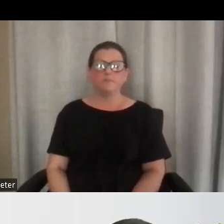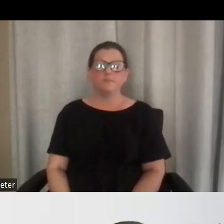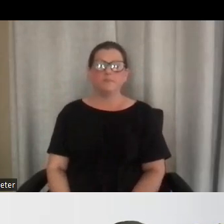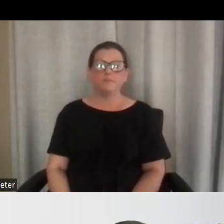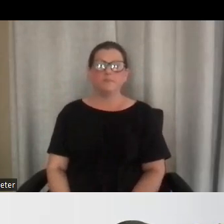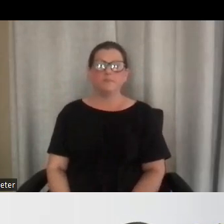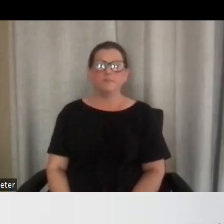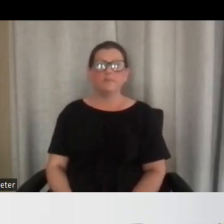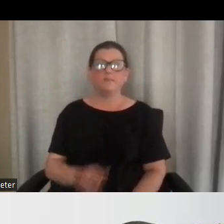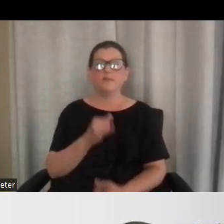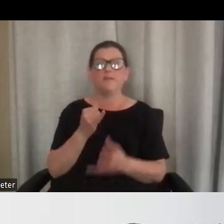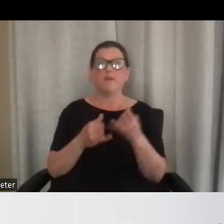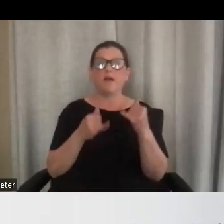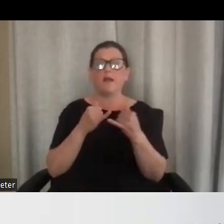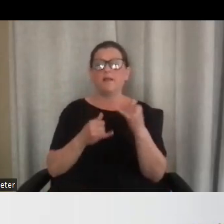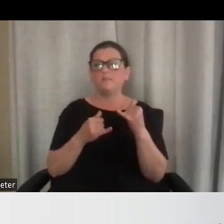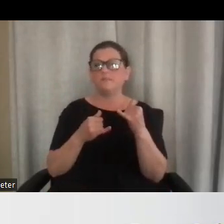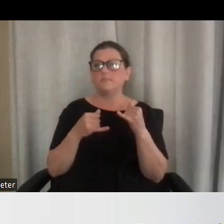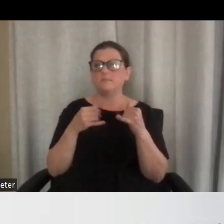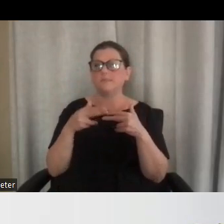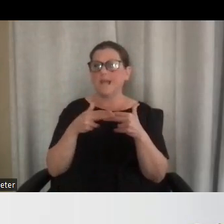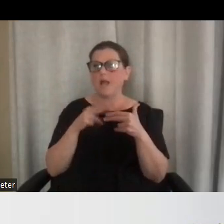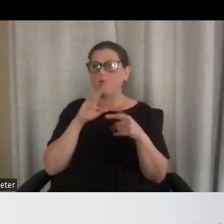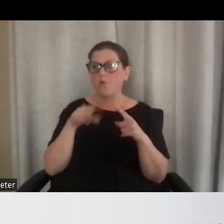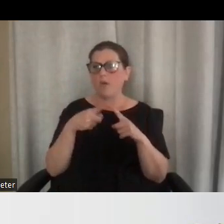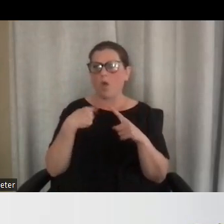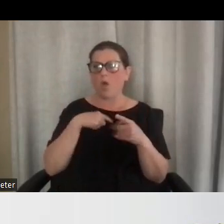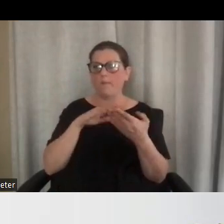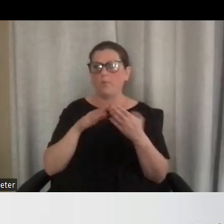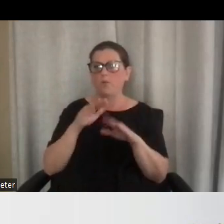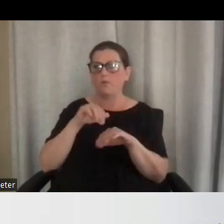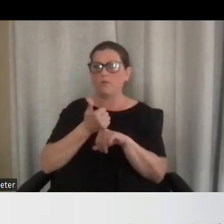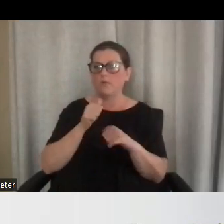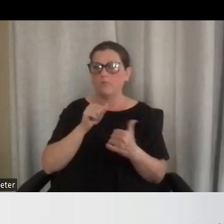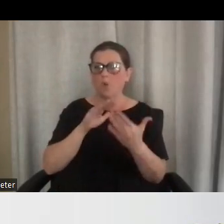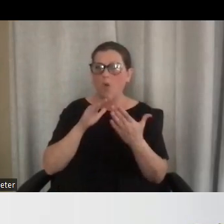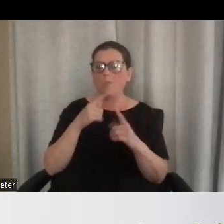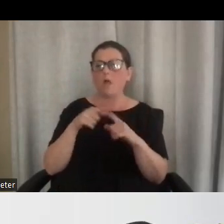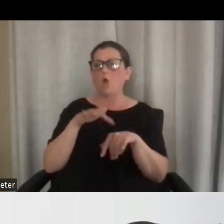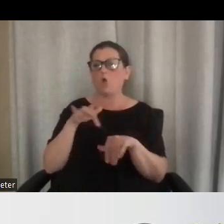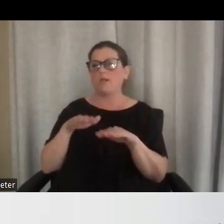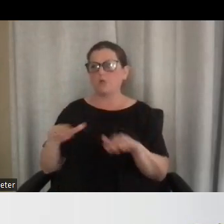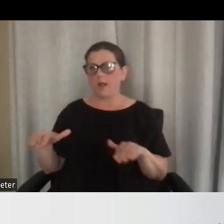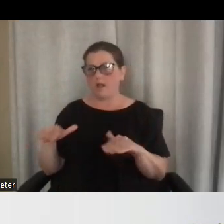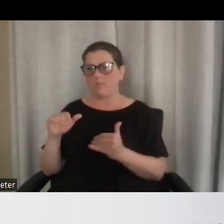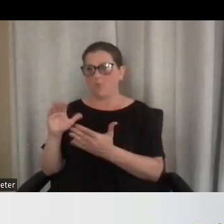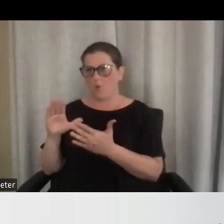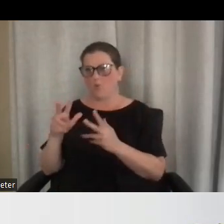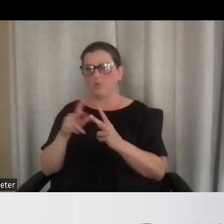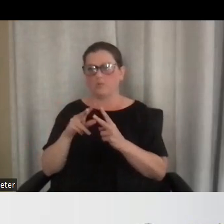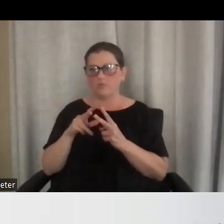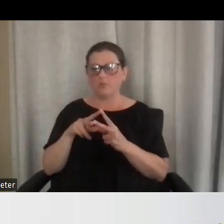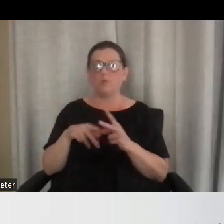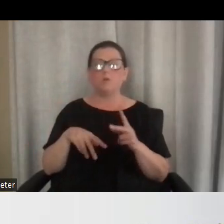And finally, on this last slide, I want to talk briefly about some of our community-based and early child care-based approaches as well. In